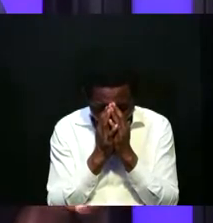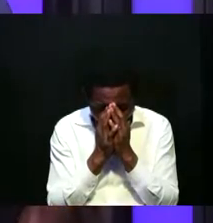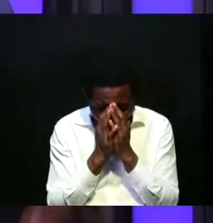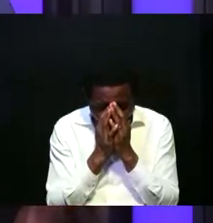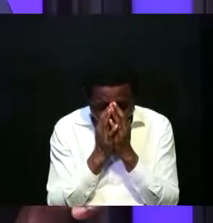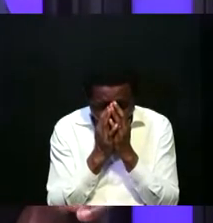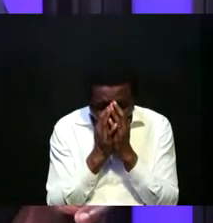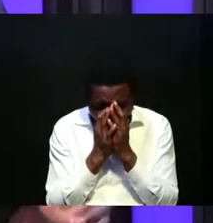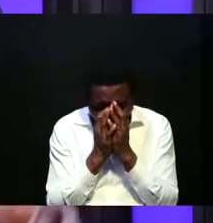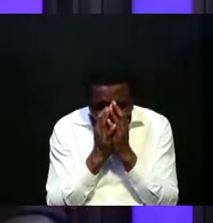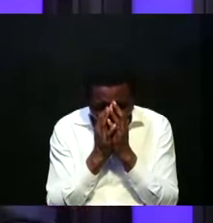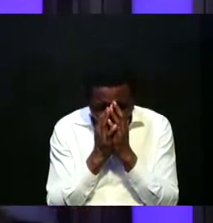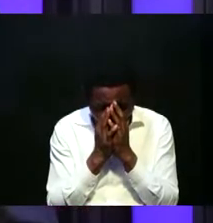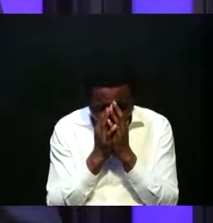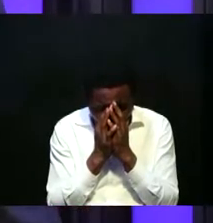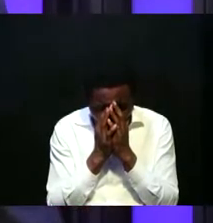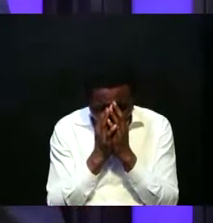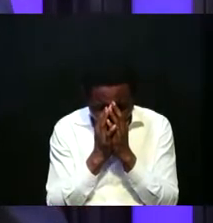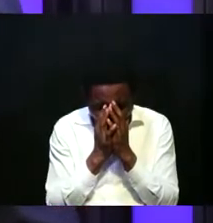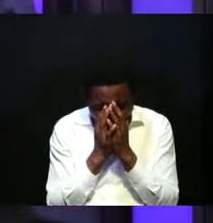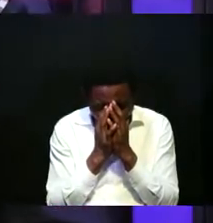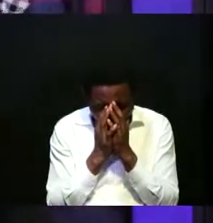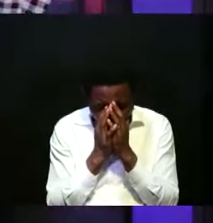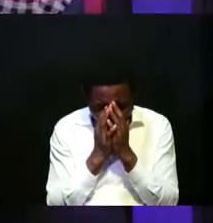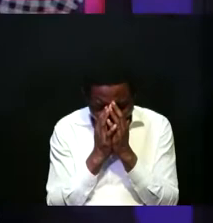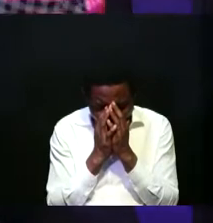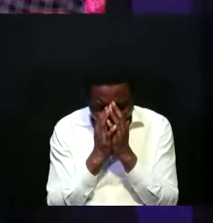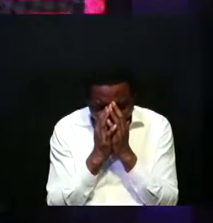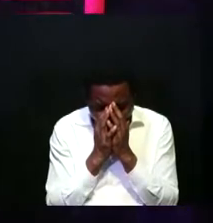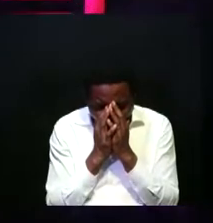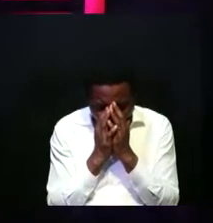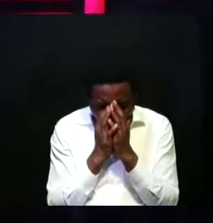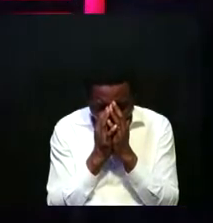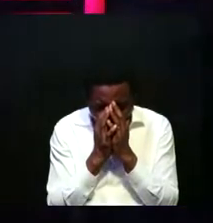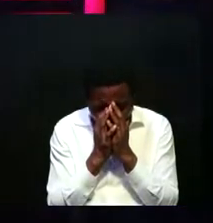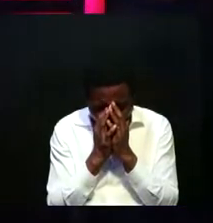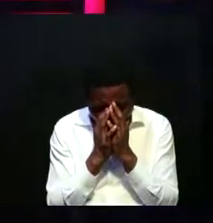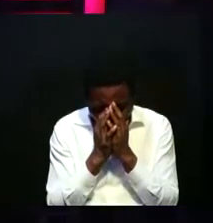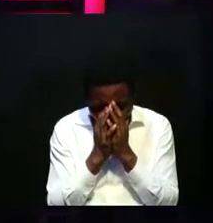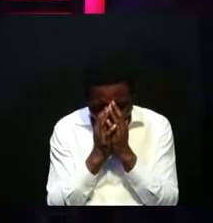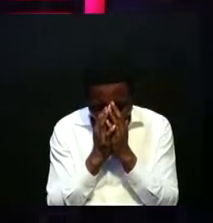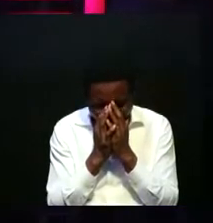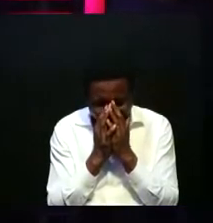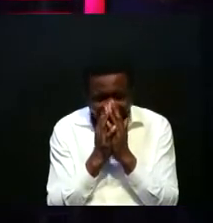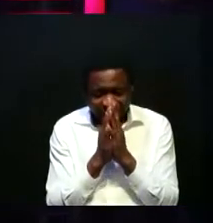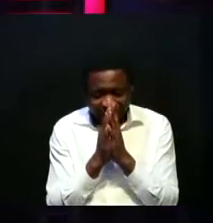Shedibriaku, the Ato Yasia, Makata Bata Baka, Loko